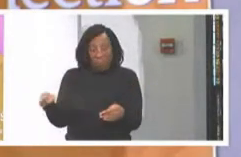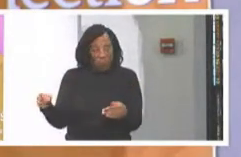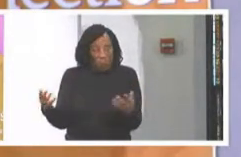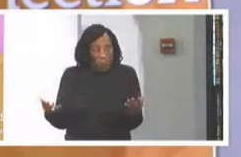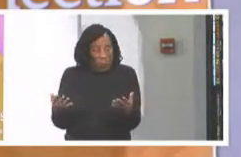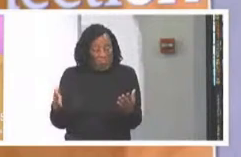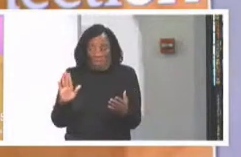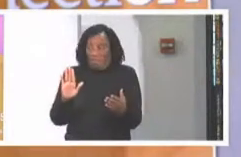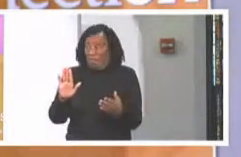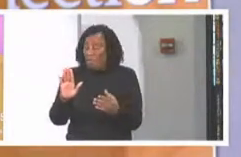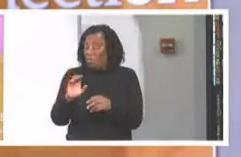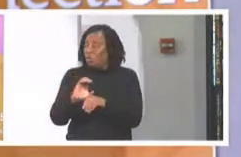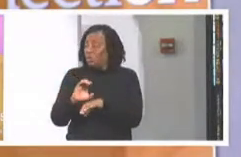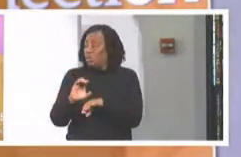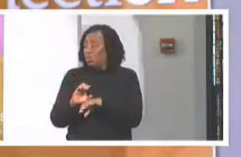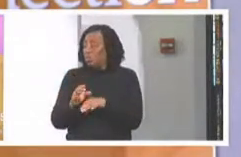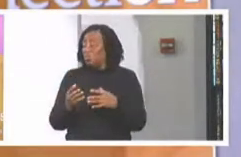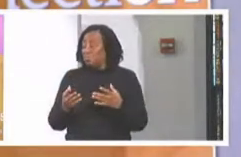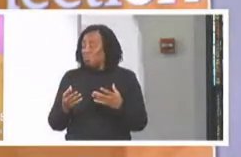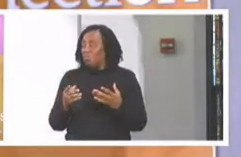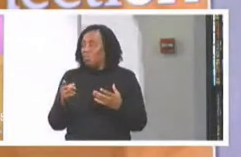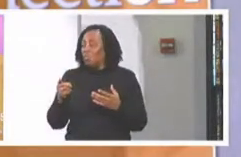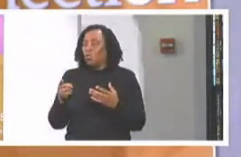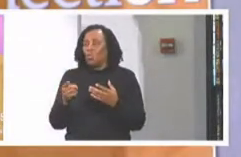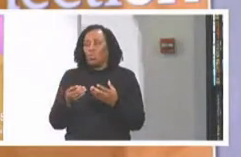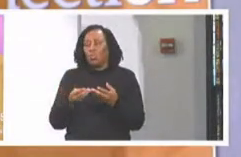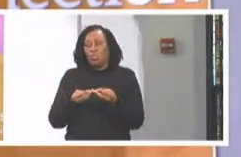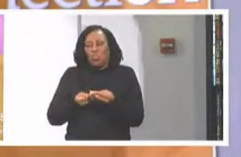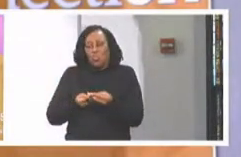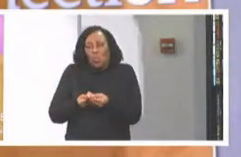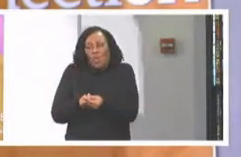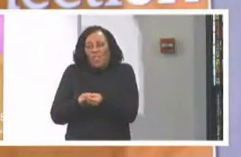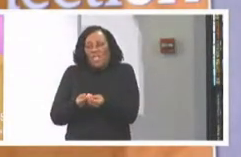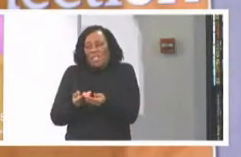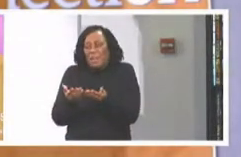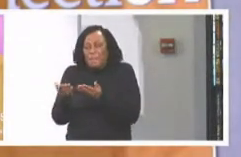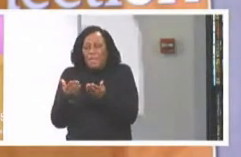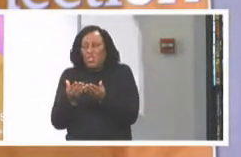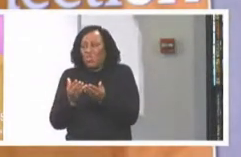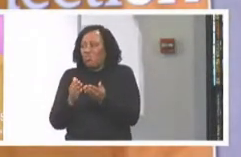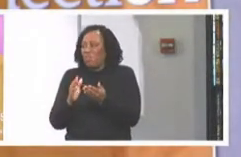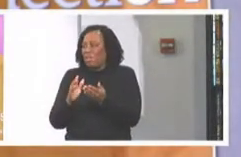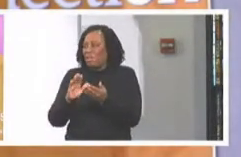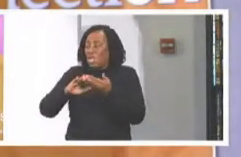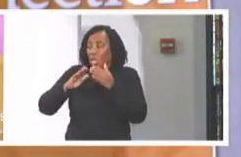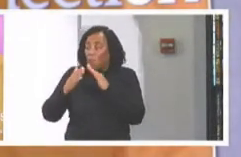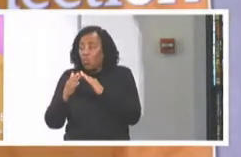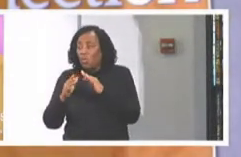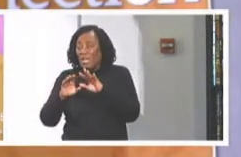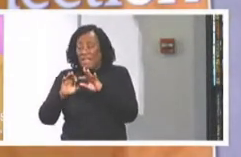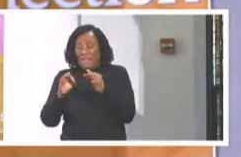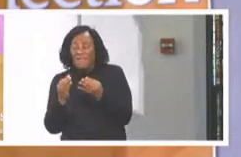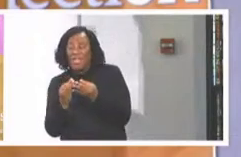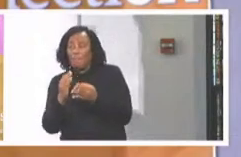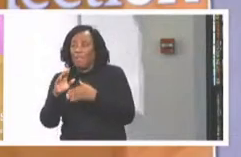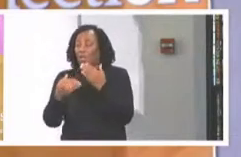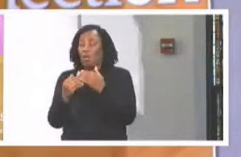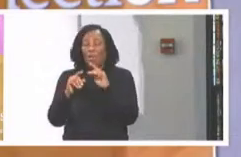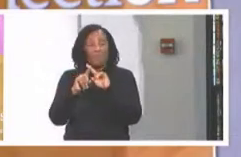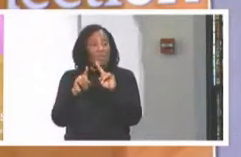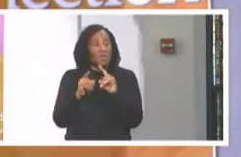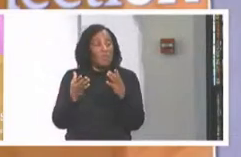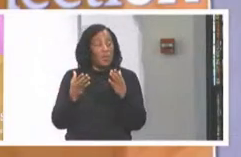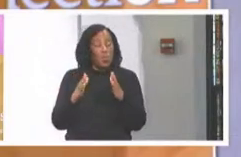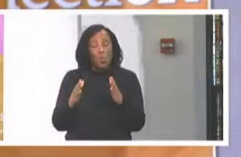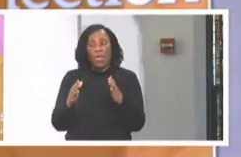you're not just sowing a seed into the ministry, but you are sowing a seed into you. Into your family. All the ways that you give allow us to do the amazing